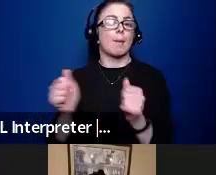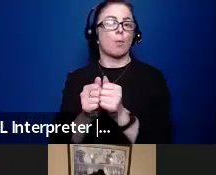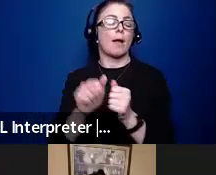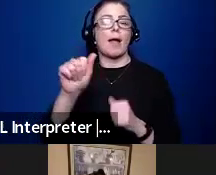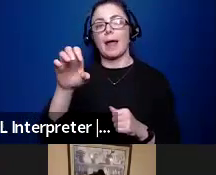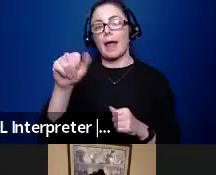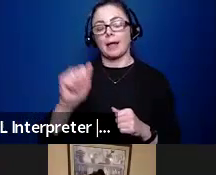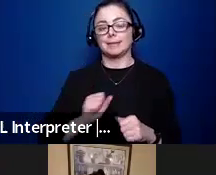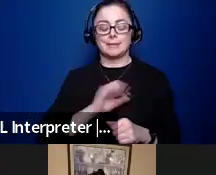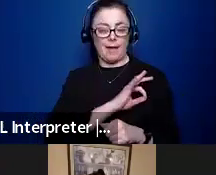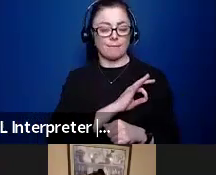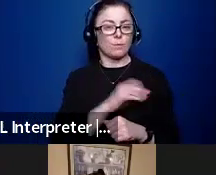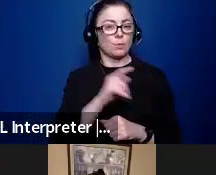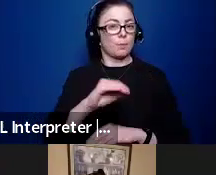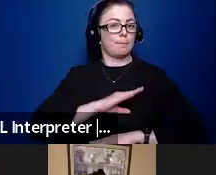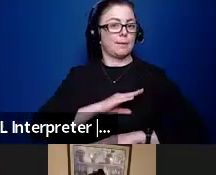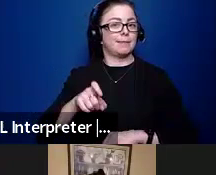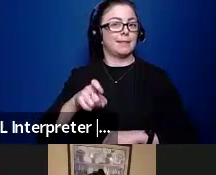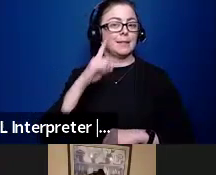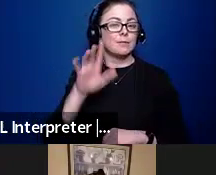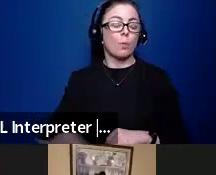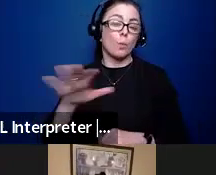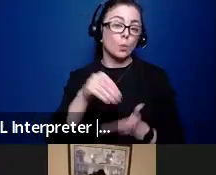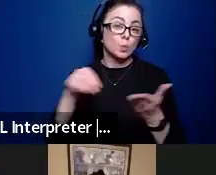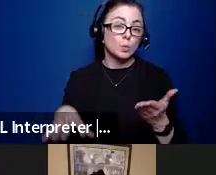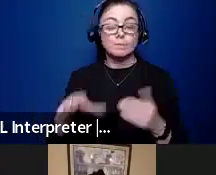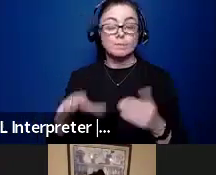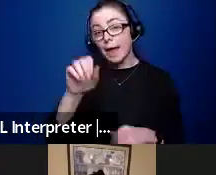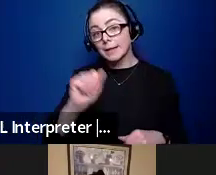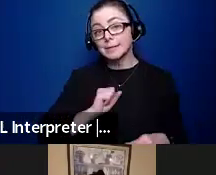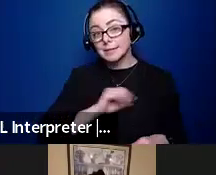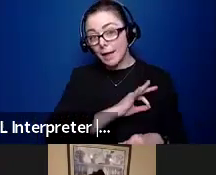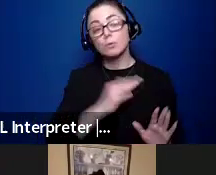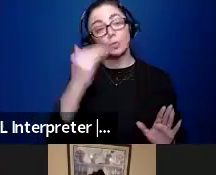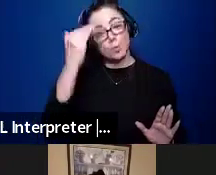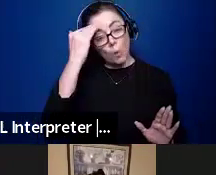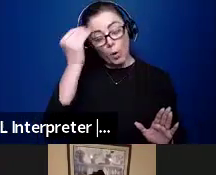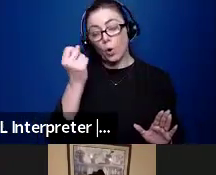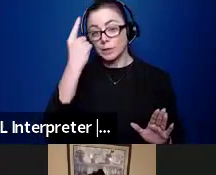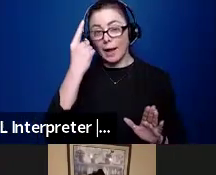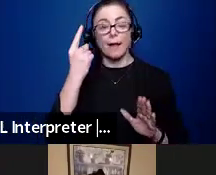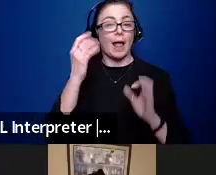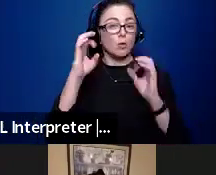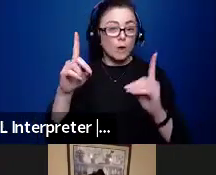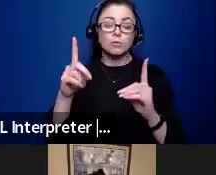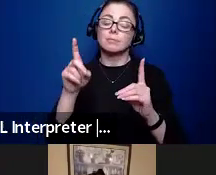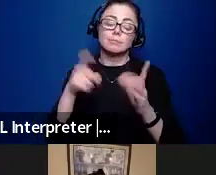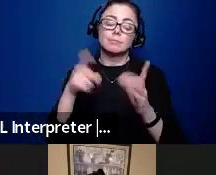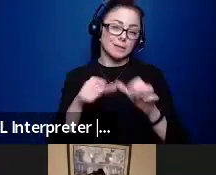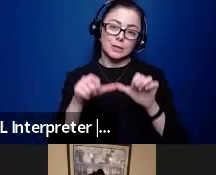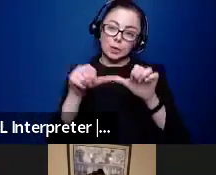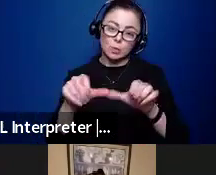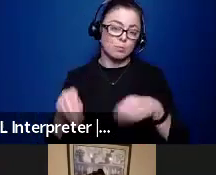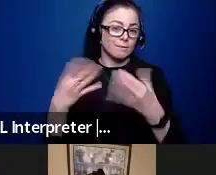staff to meet the needs of our students. AEA staff know and understand education and need to continue to provide